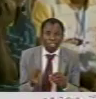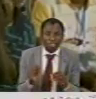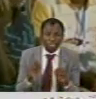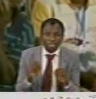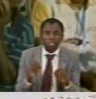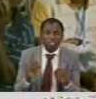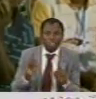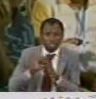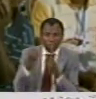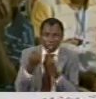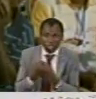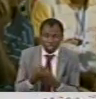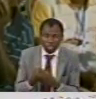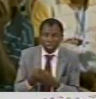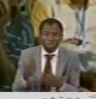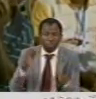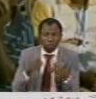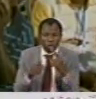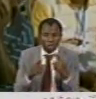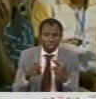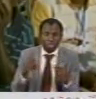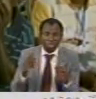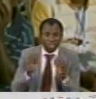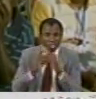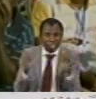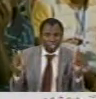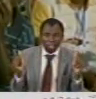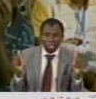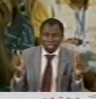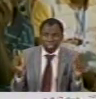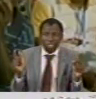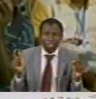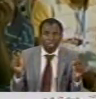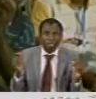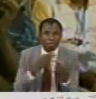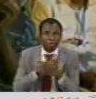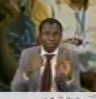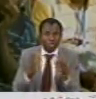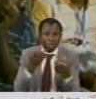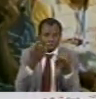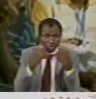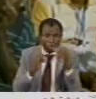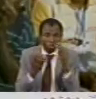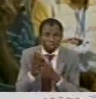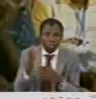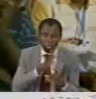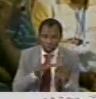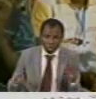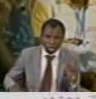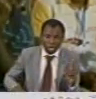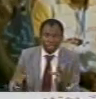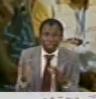freedom comes through Christ. But before we take you to Taraba,